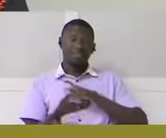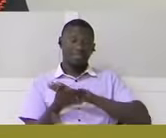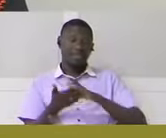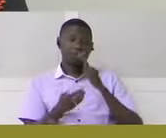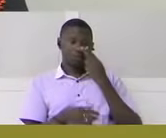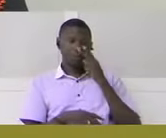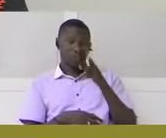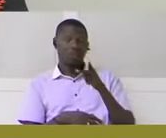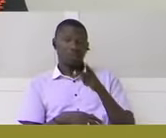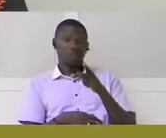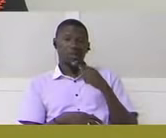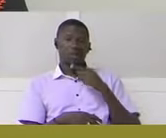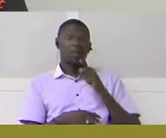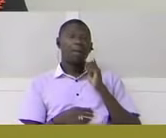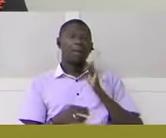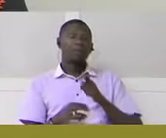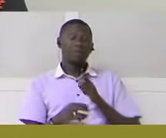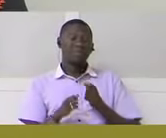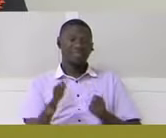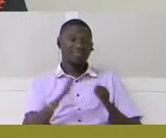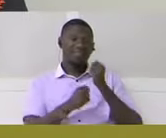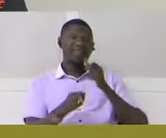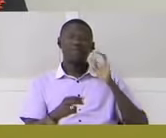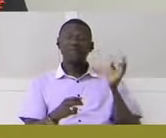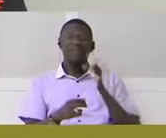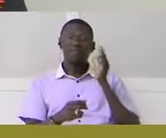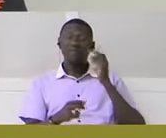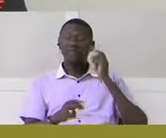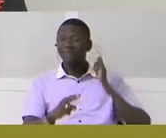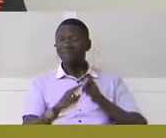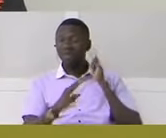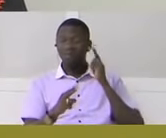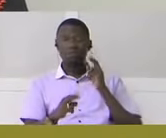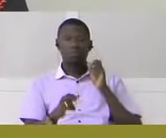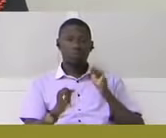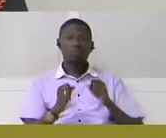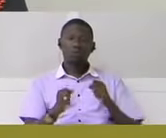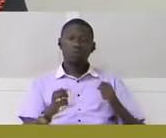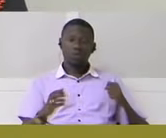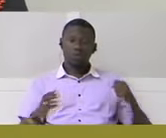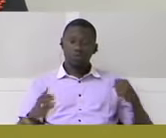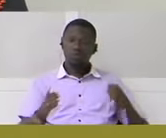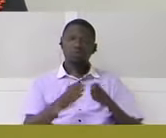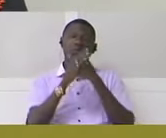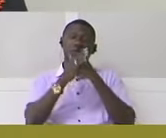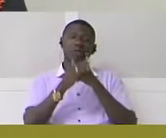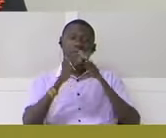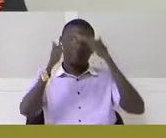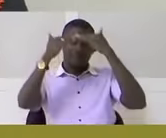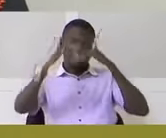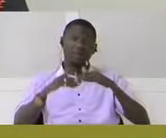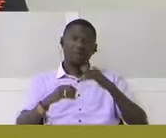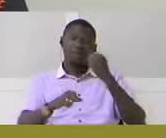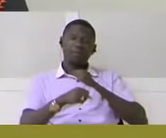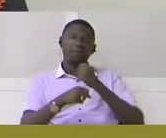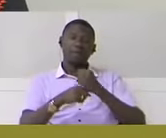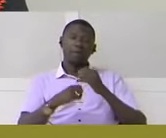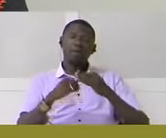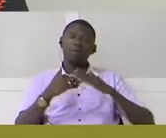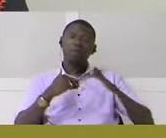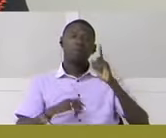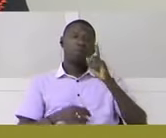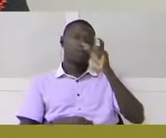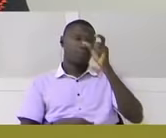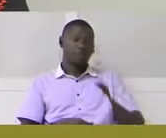That he must have been driving very fast to be able to collide into that vehicle and cause more than one person to die.